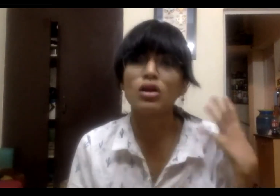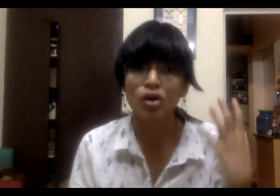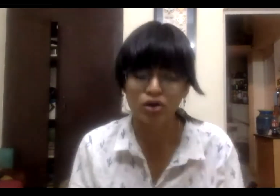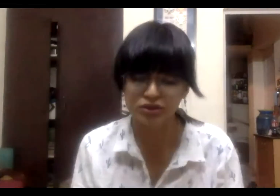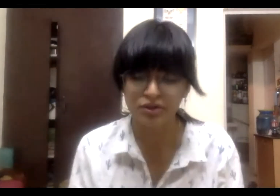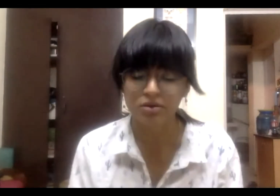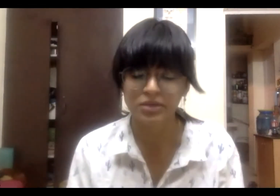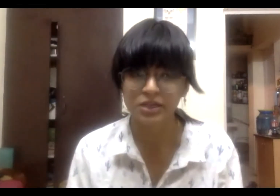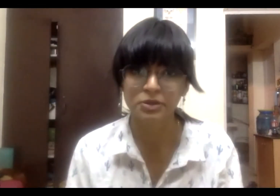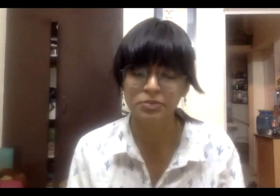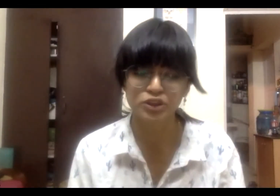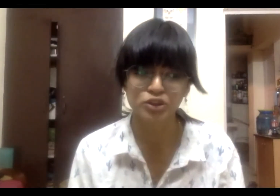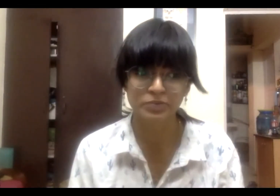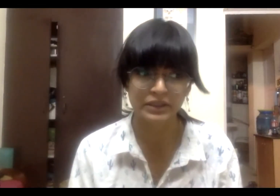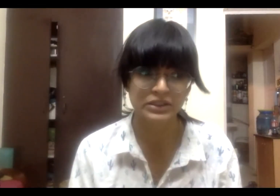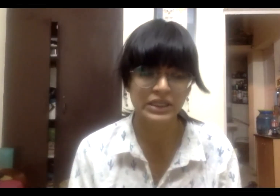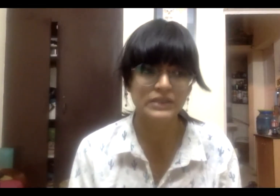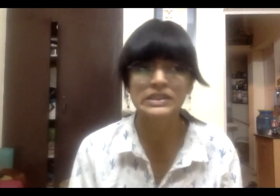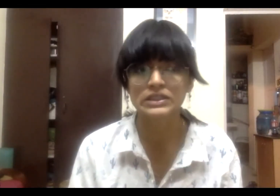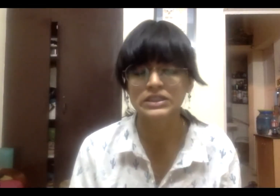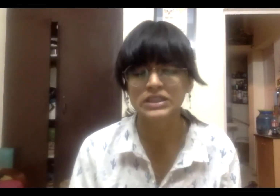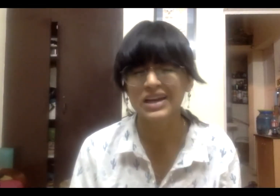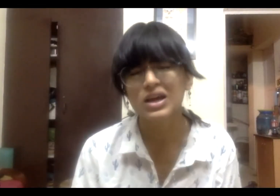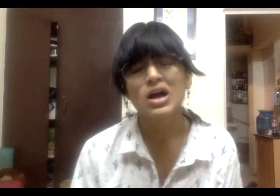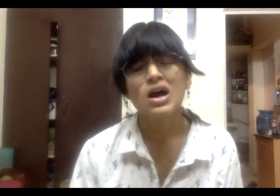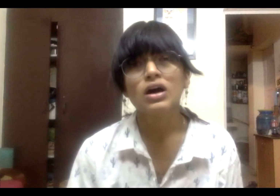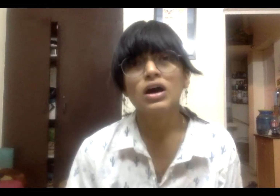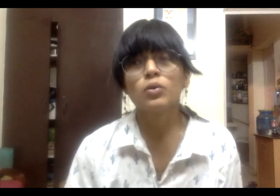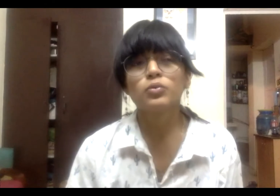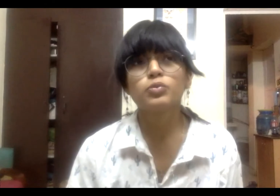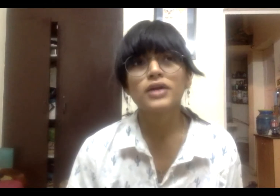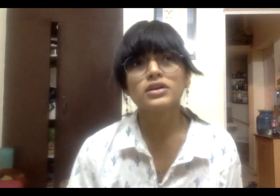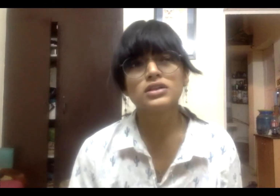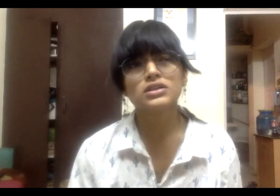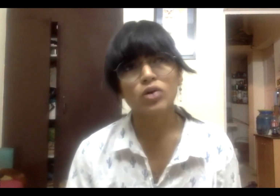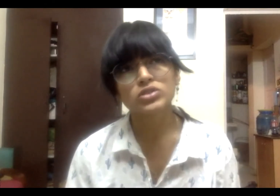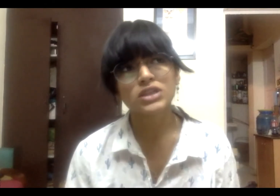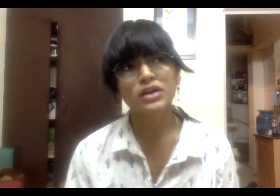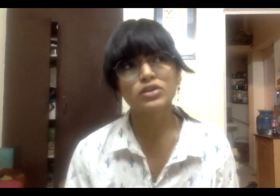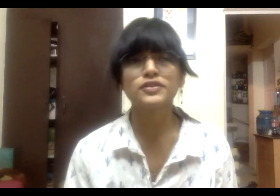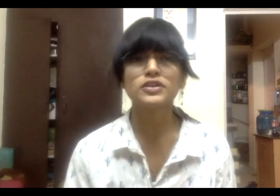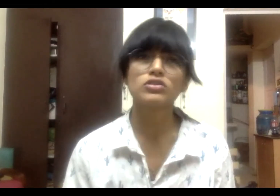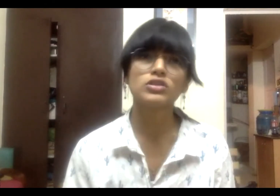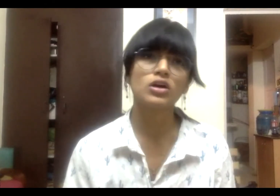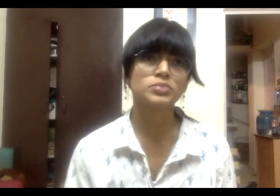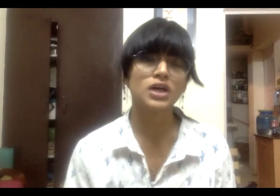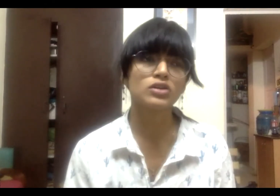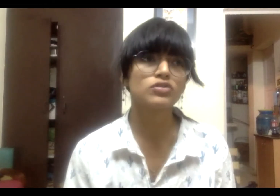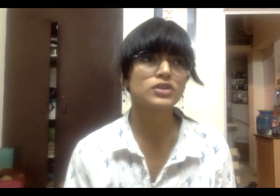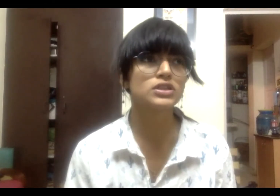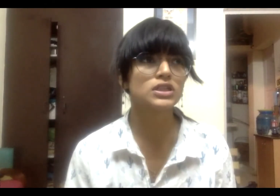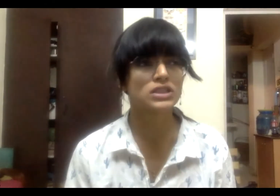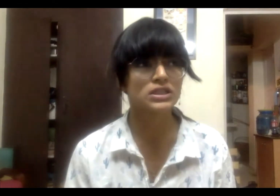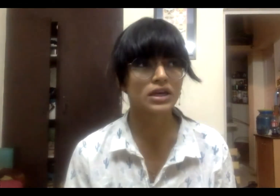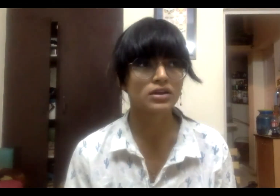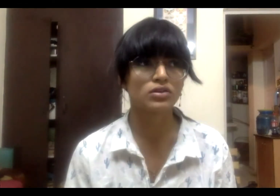a lot of young Bhil people to paint in a certain style. Whether the downside of it or the upside of